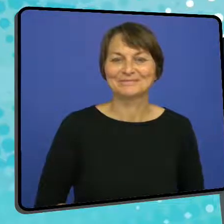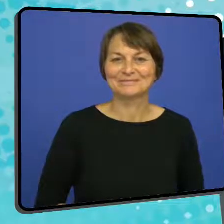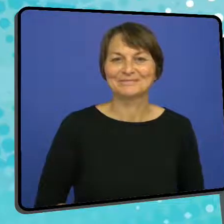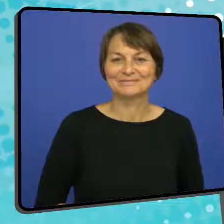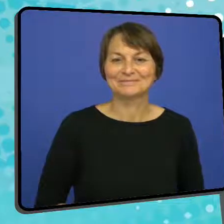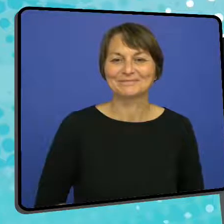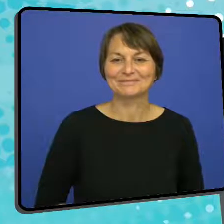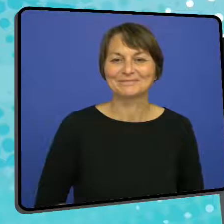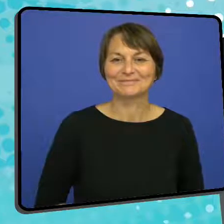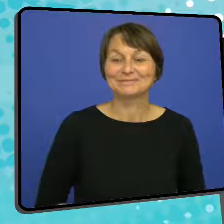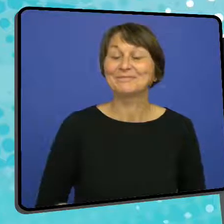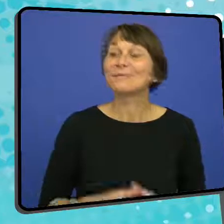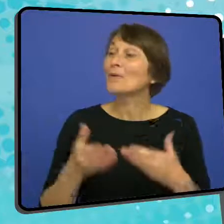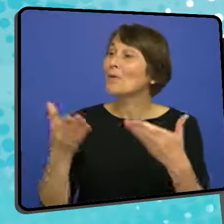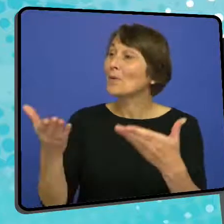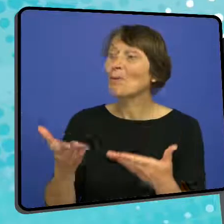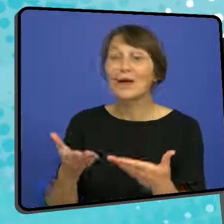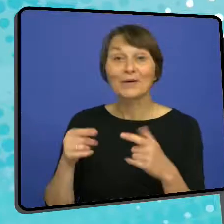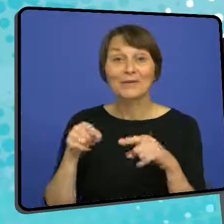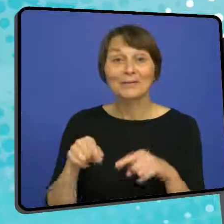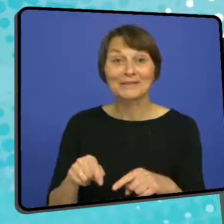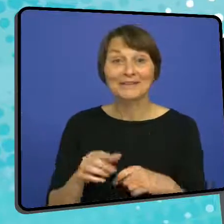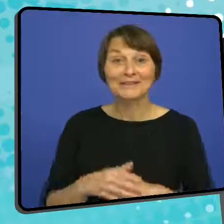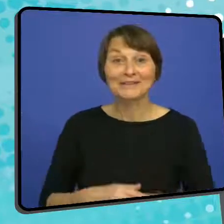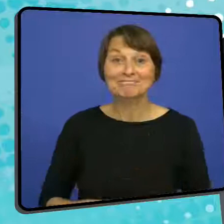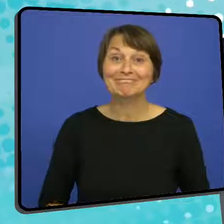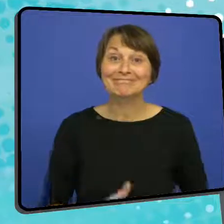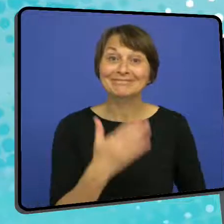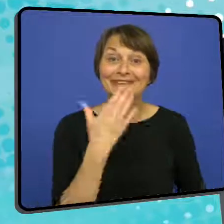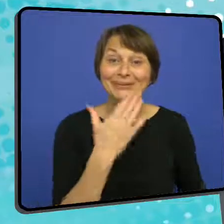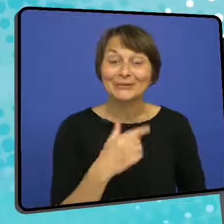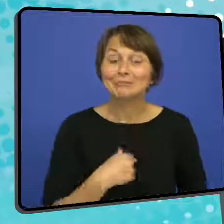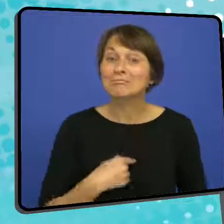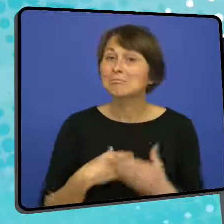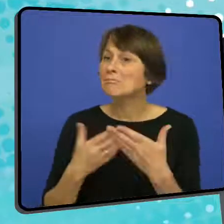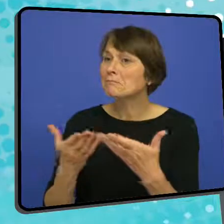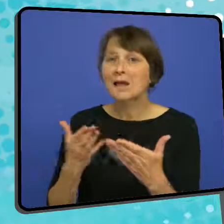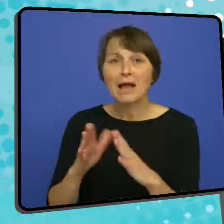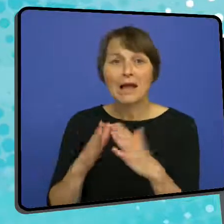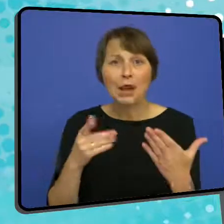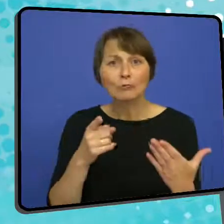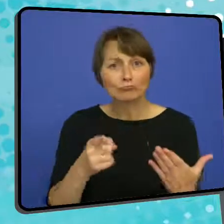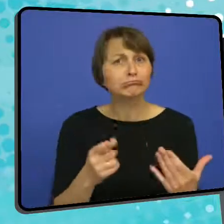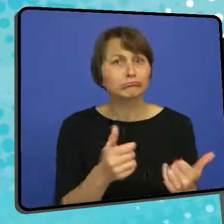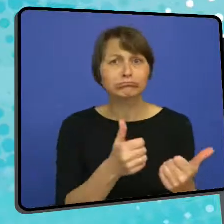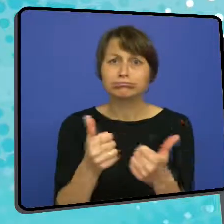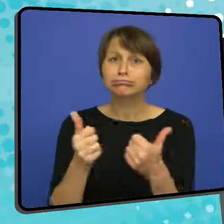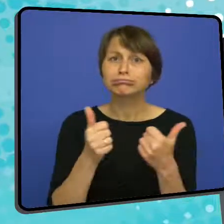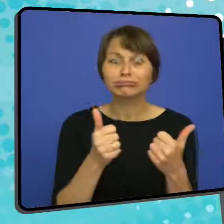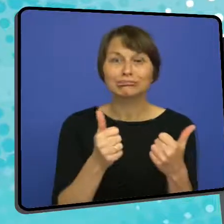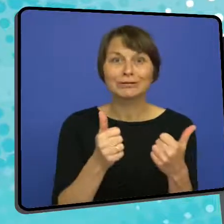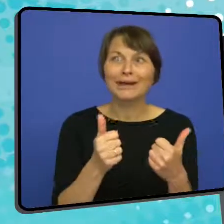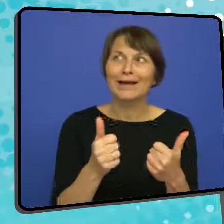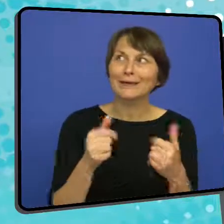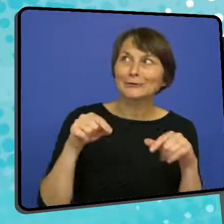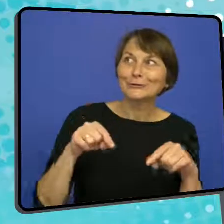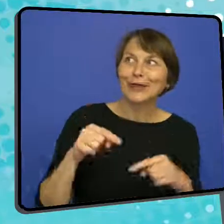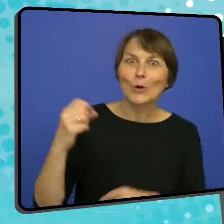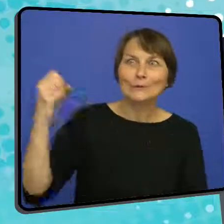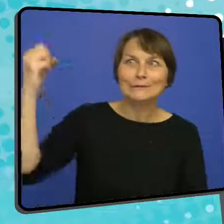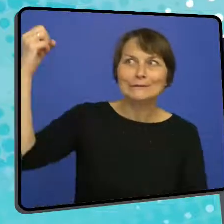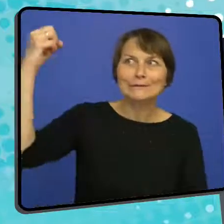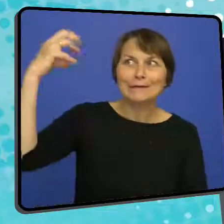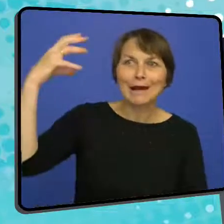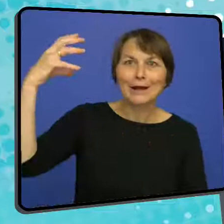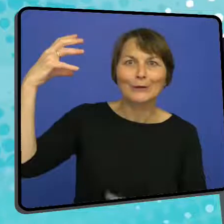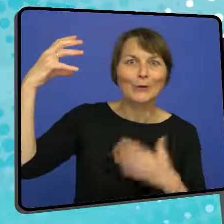Welcome to the show. How are you doing? I'm doing all right. It's a nice sunny day out, so that makes